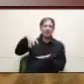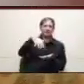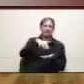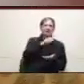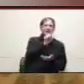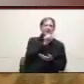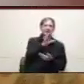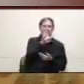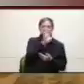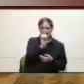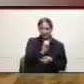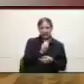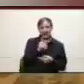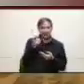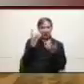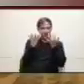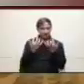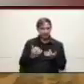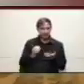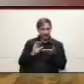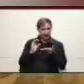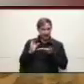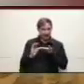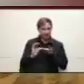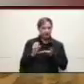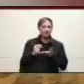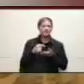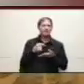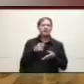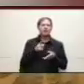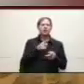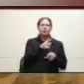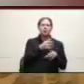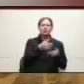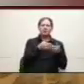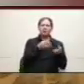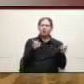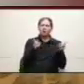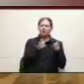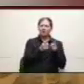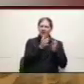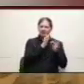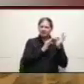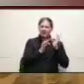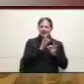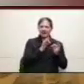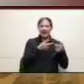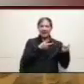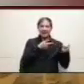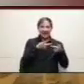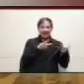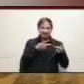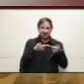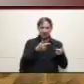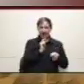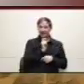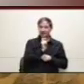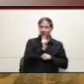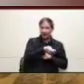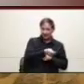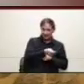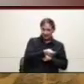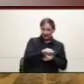and you are funded. You spoke briefly on litigation. I wanted to find out what is the litigation expenses